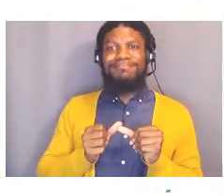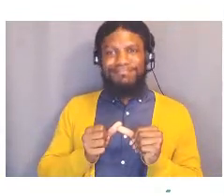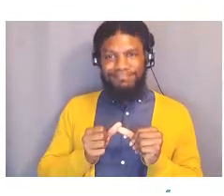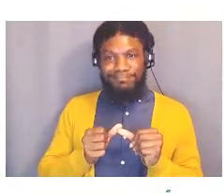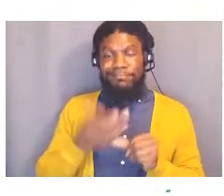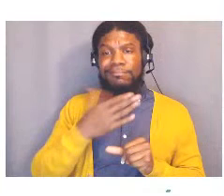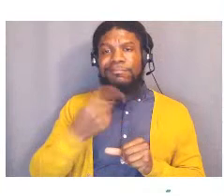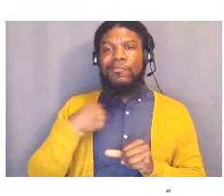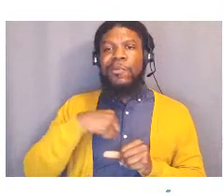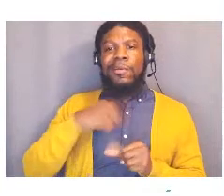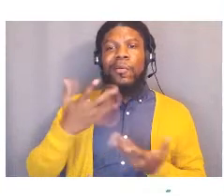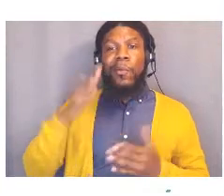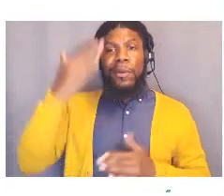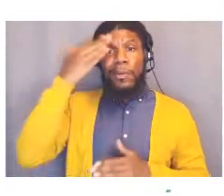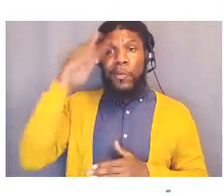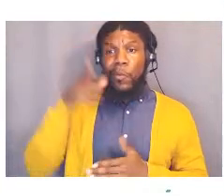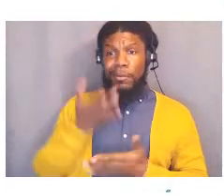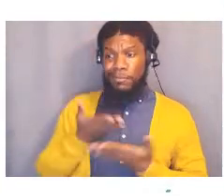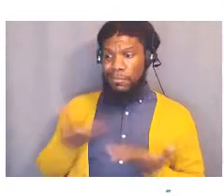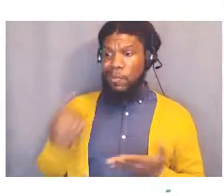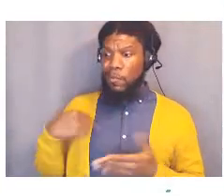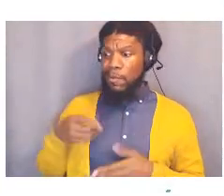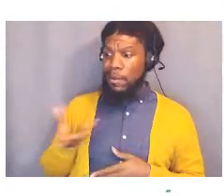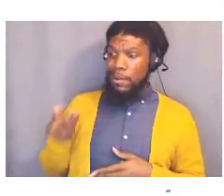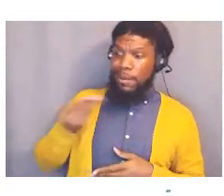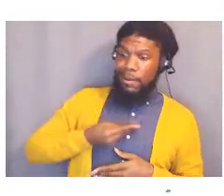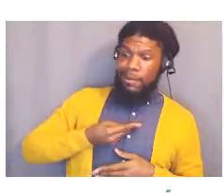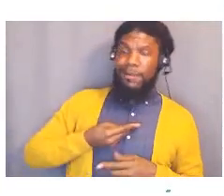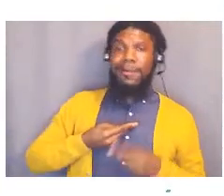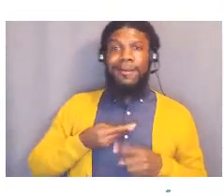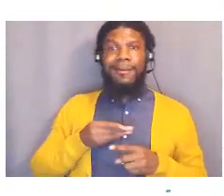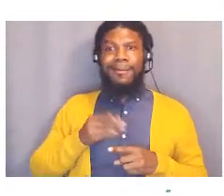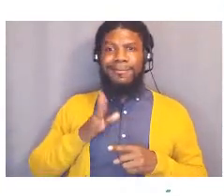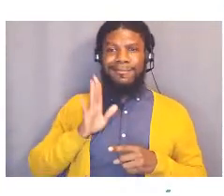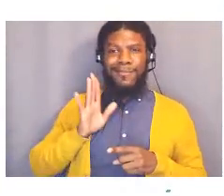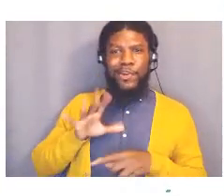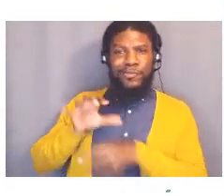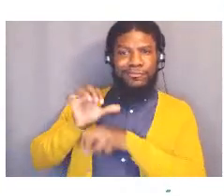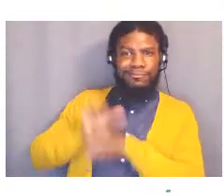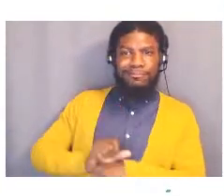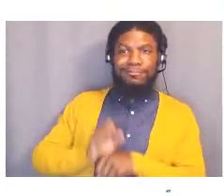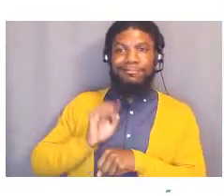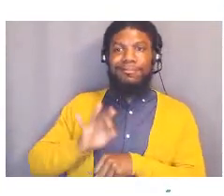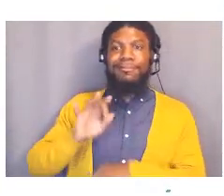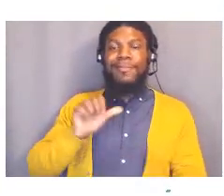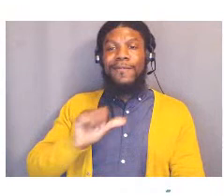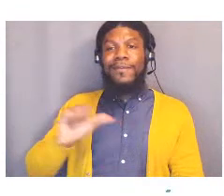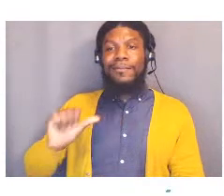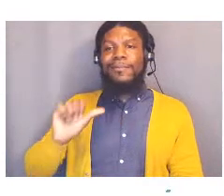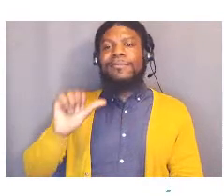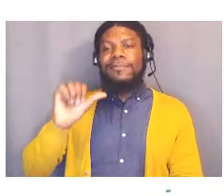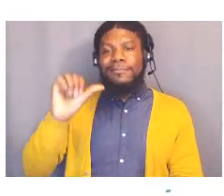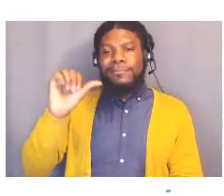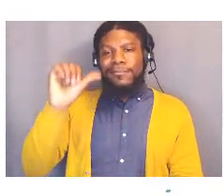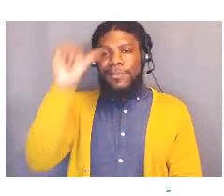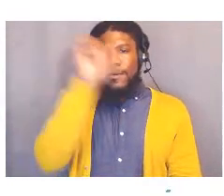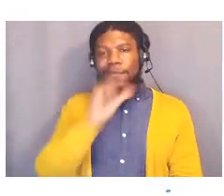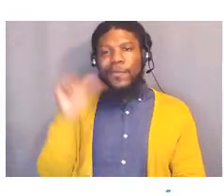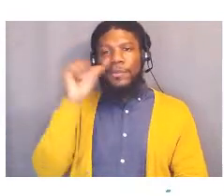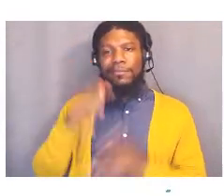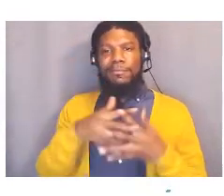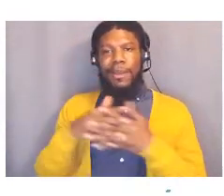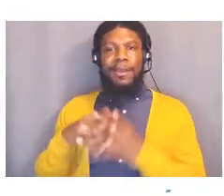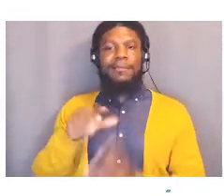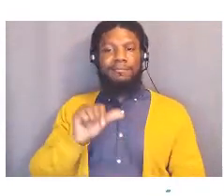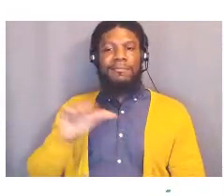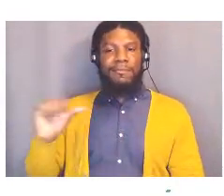of those things is keeping alive the traditions of African Americans. And one of those traditions